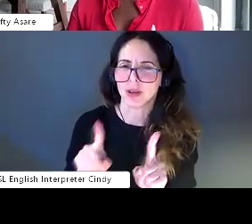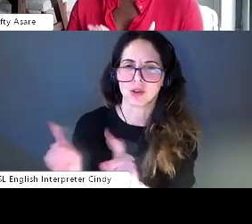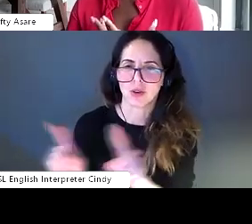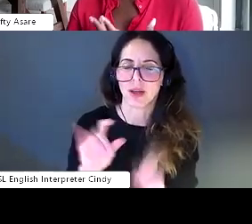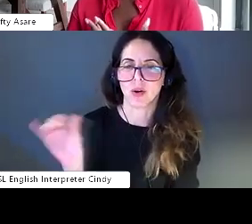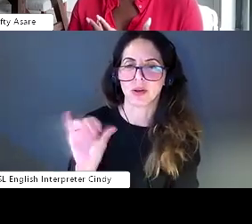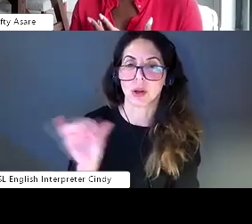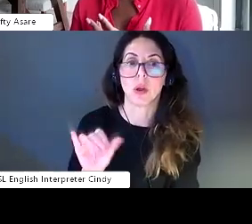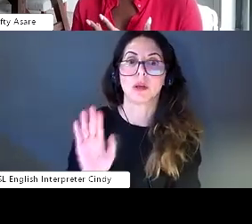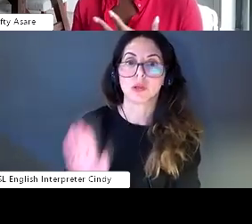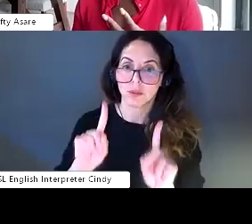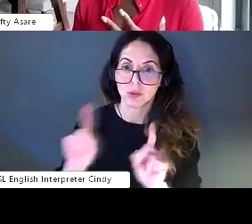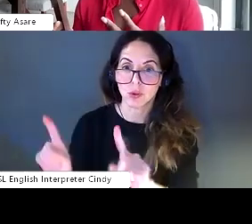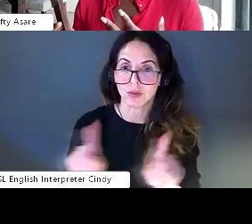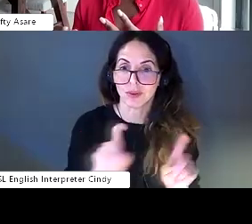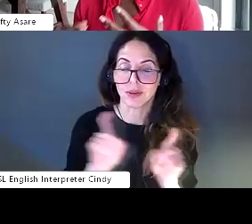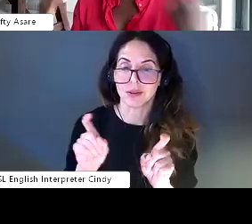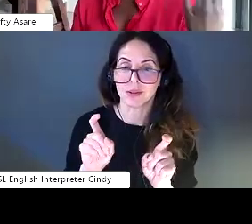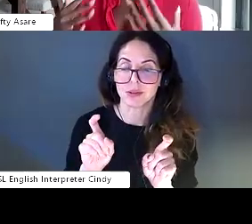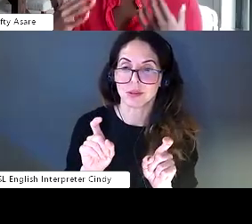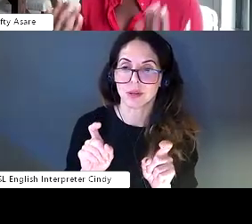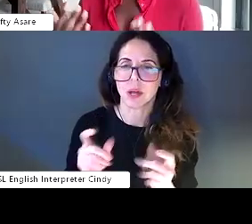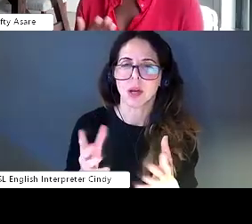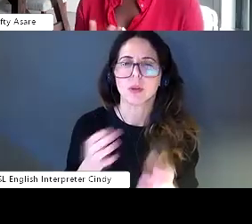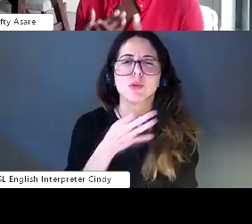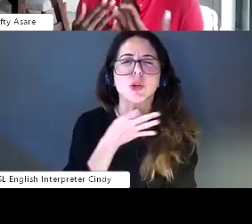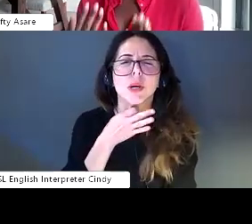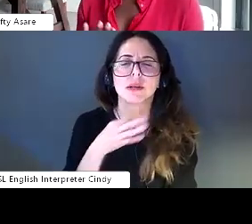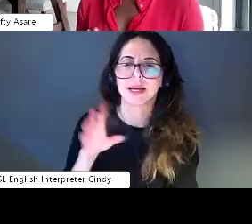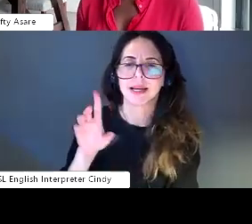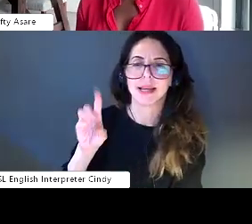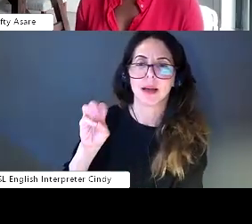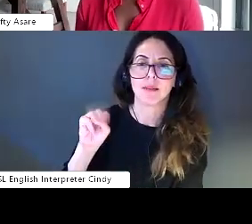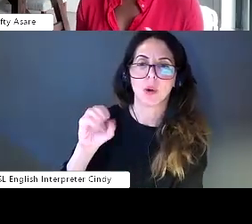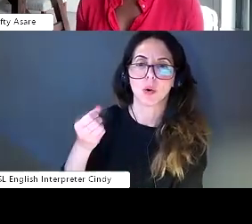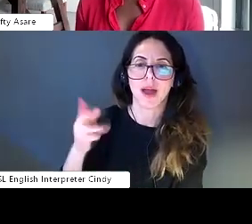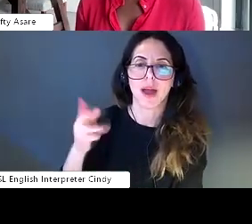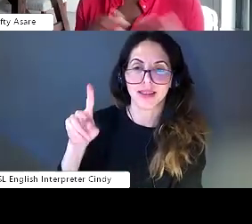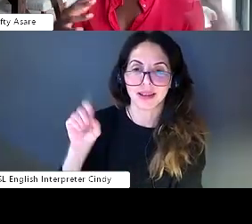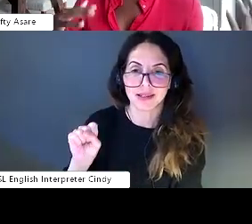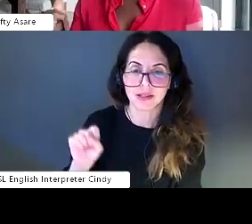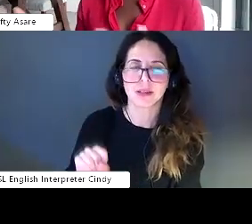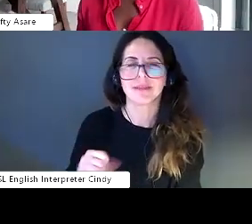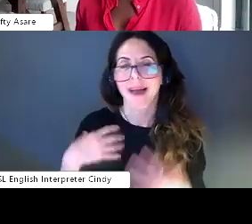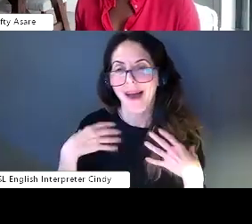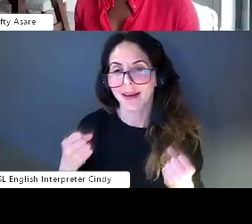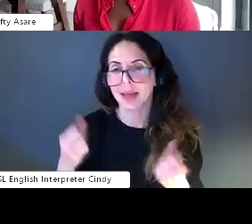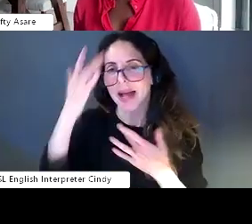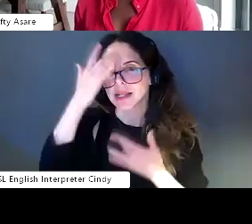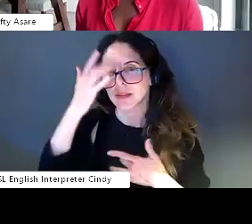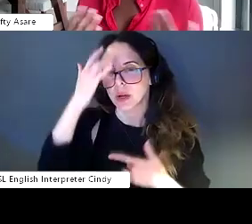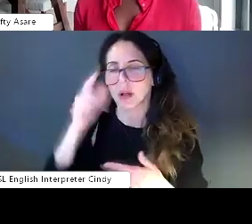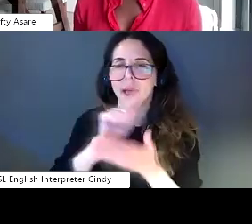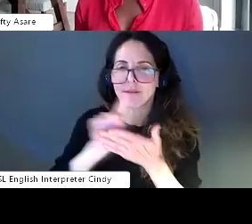surveys, we wanted to ascertain the demographics, but the health and symptomology of survivors throughout the